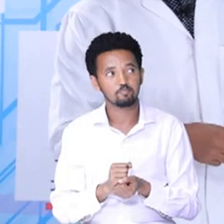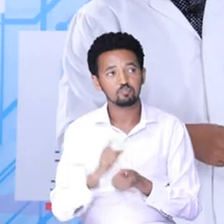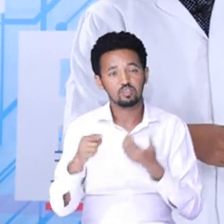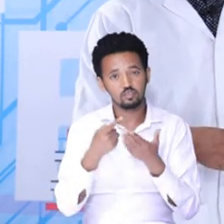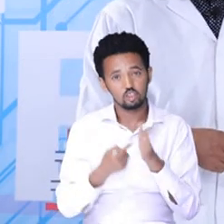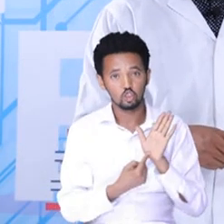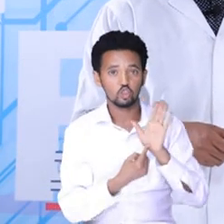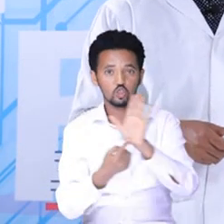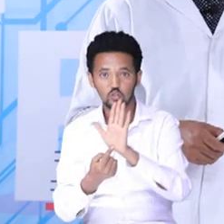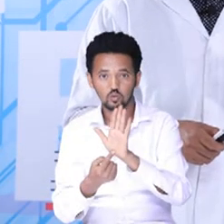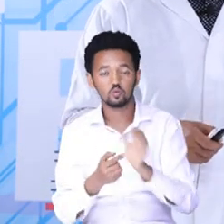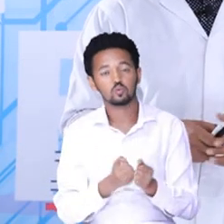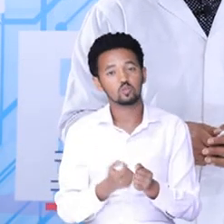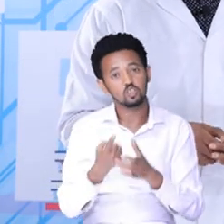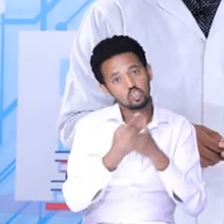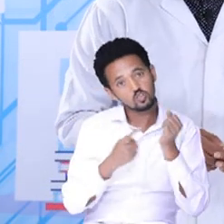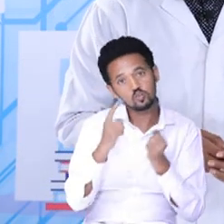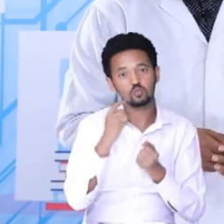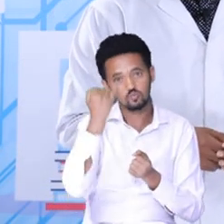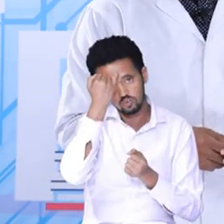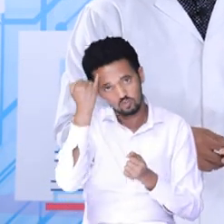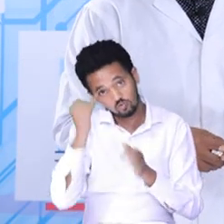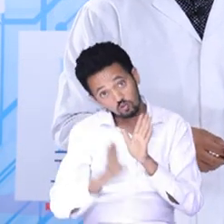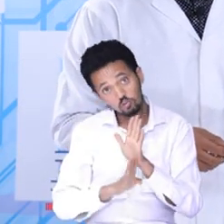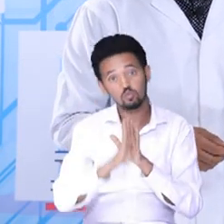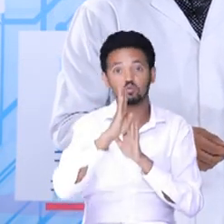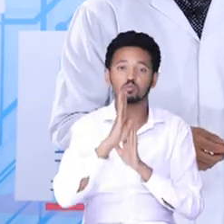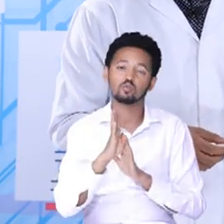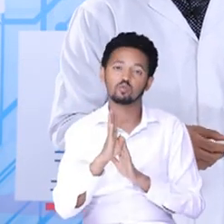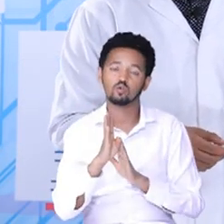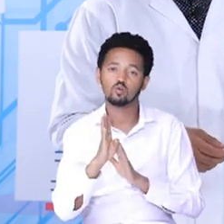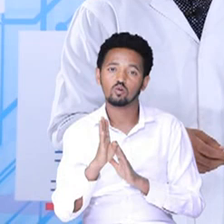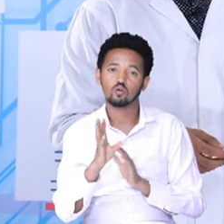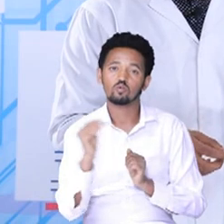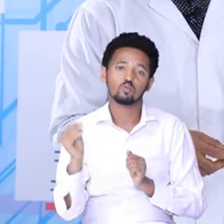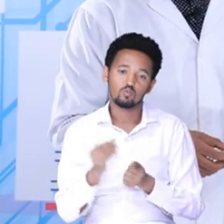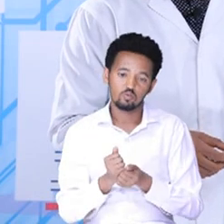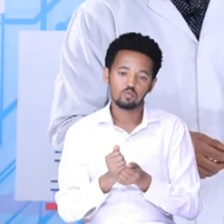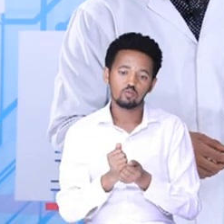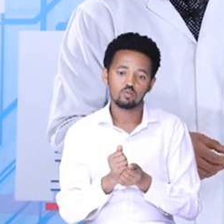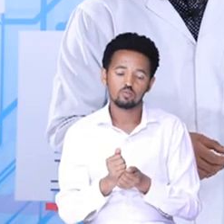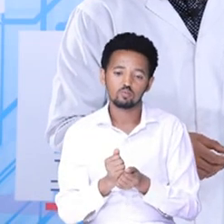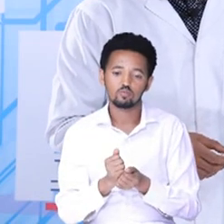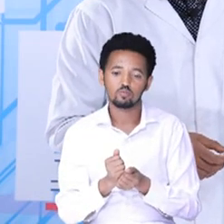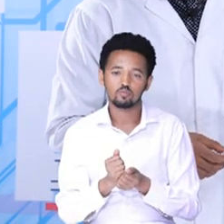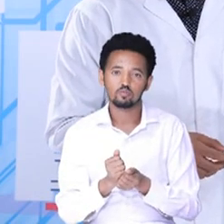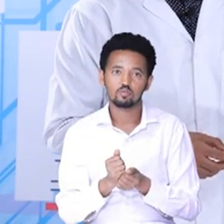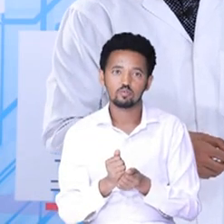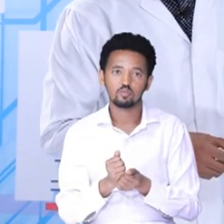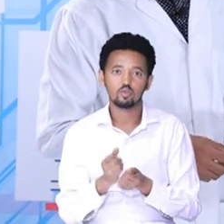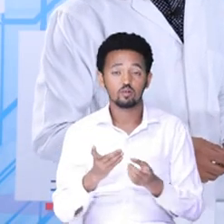This shows the role of Italians in the development of urban in Ethiopia,